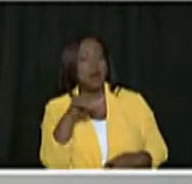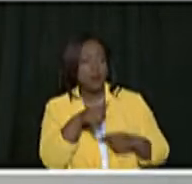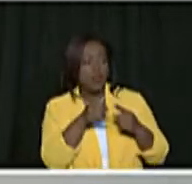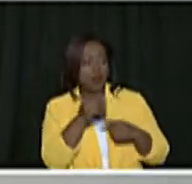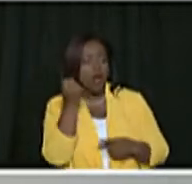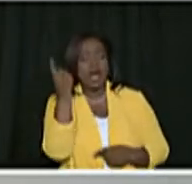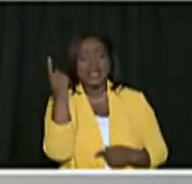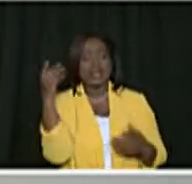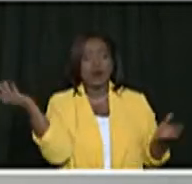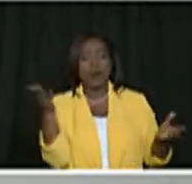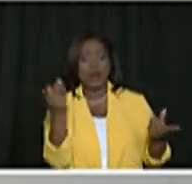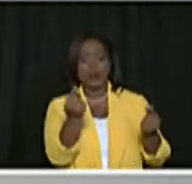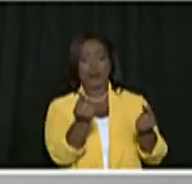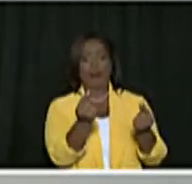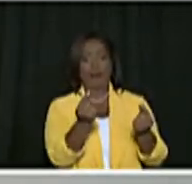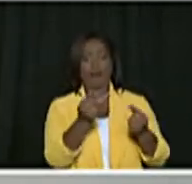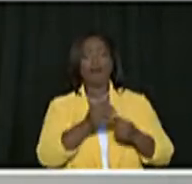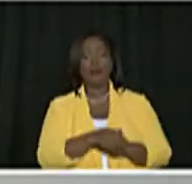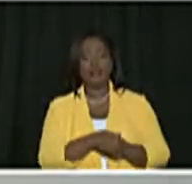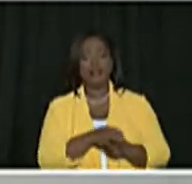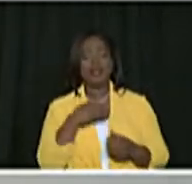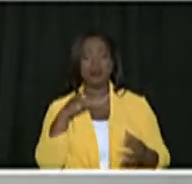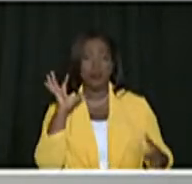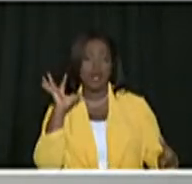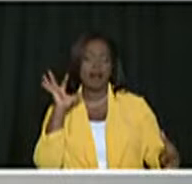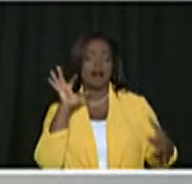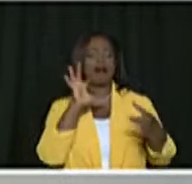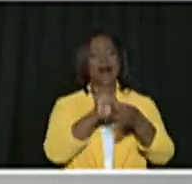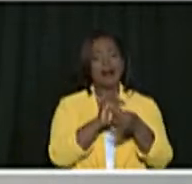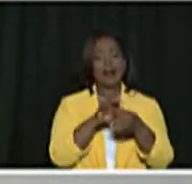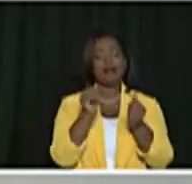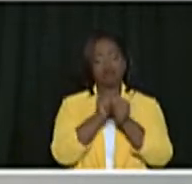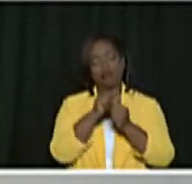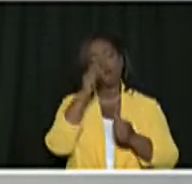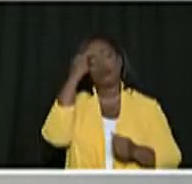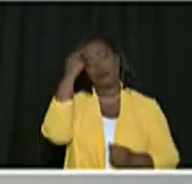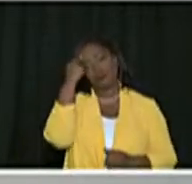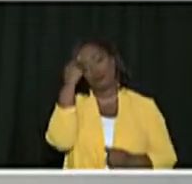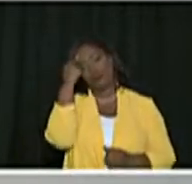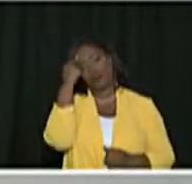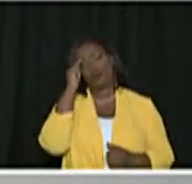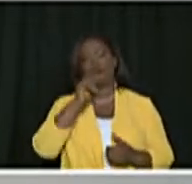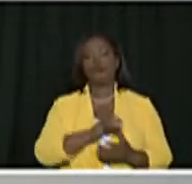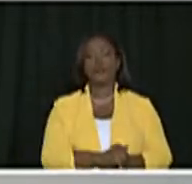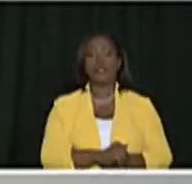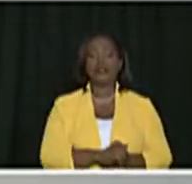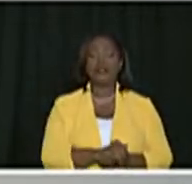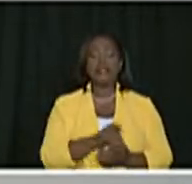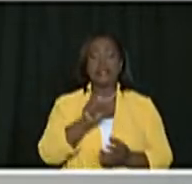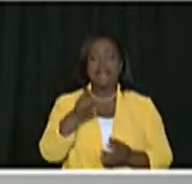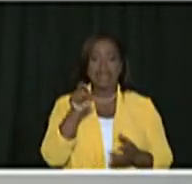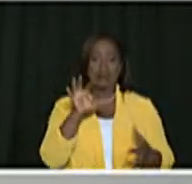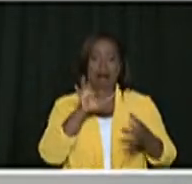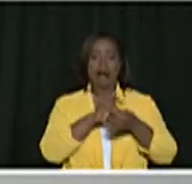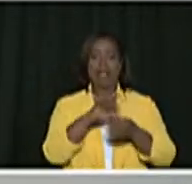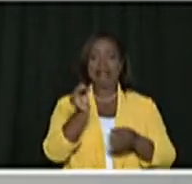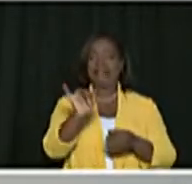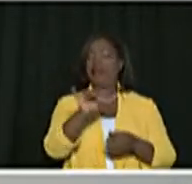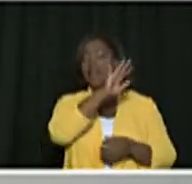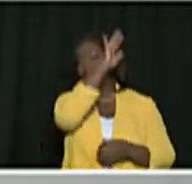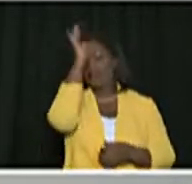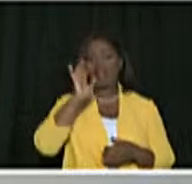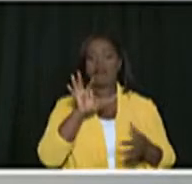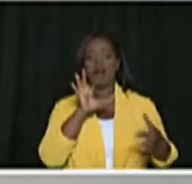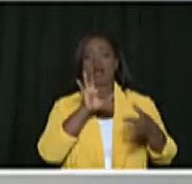to the brain, that it connects in a way that I think we have not connected right before, because people understand